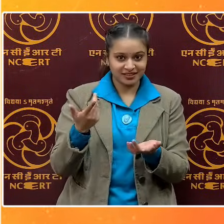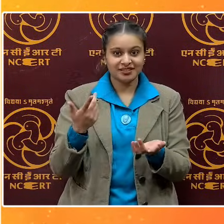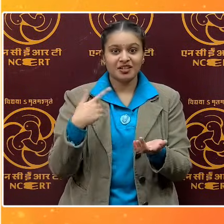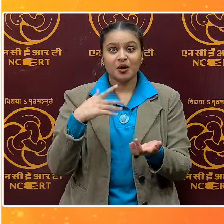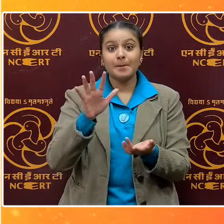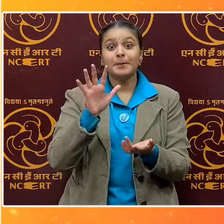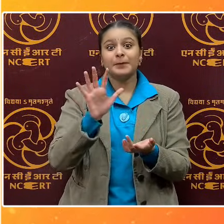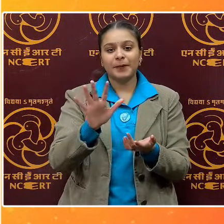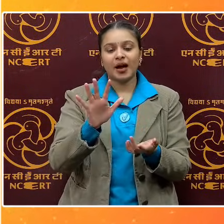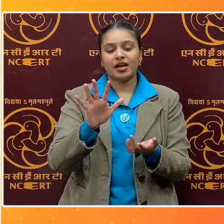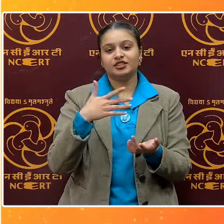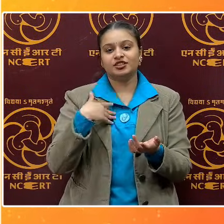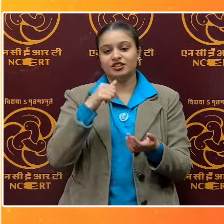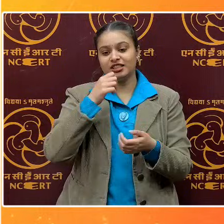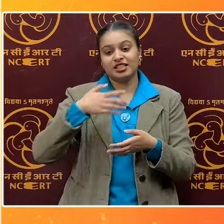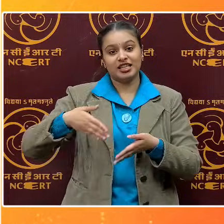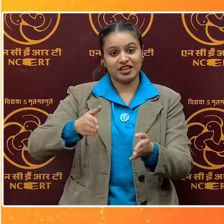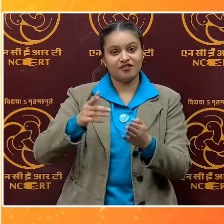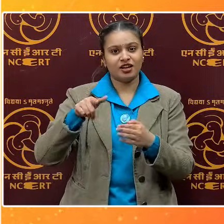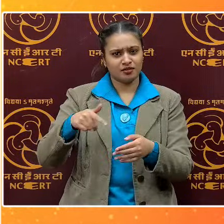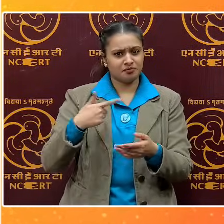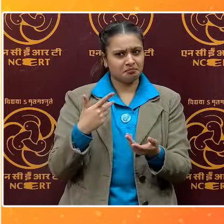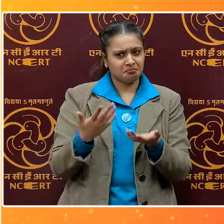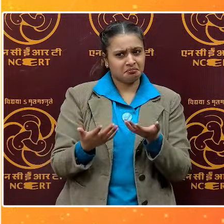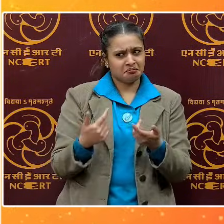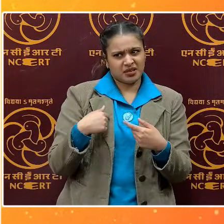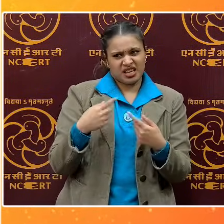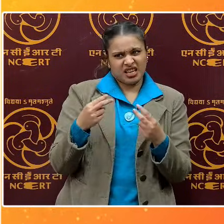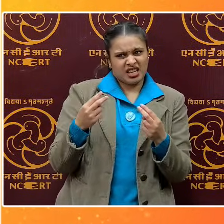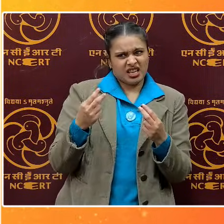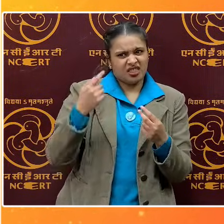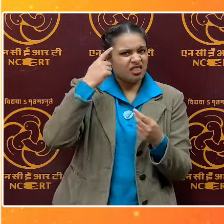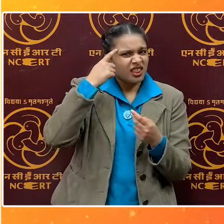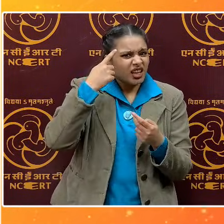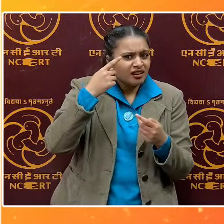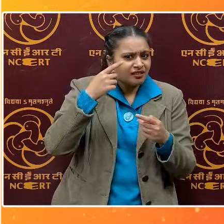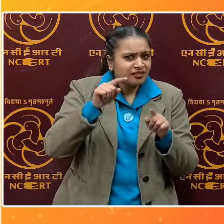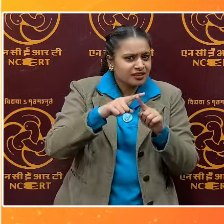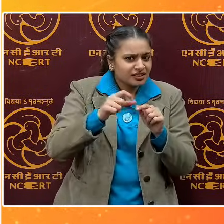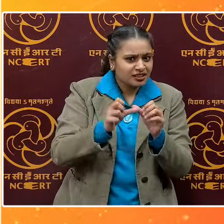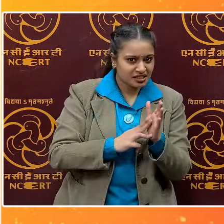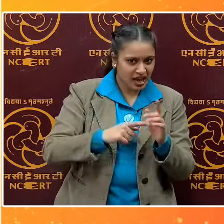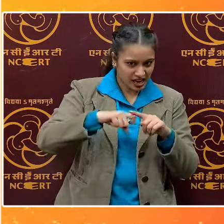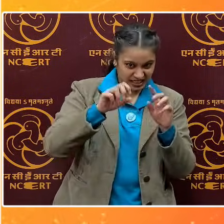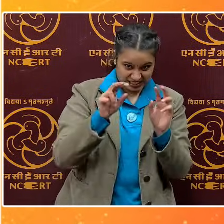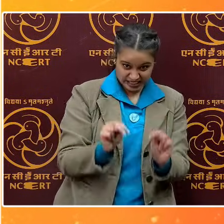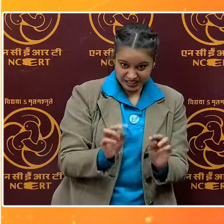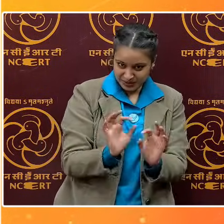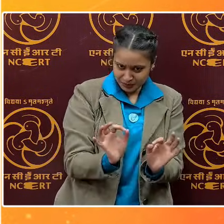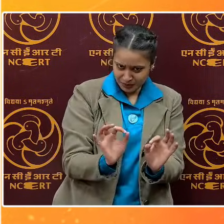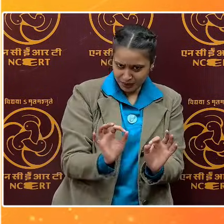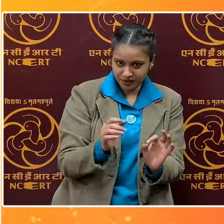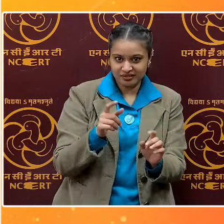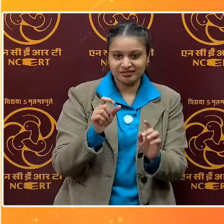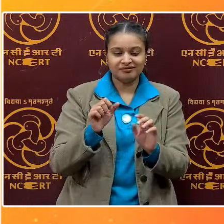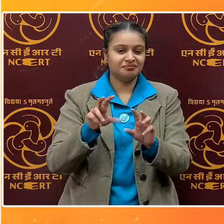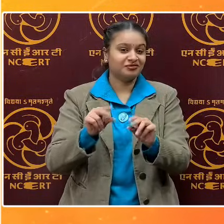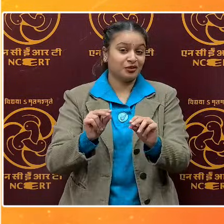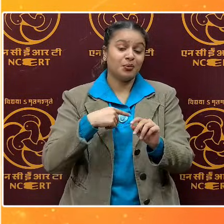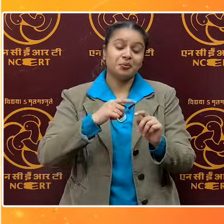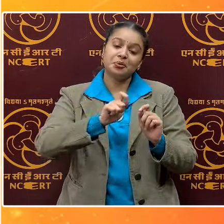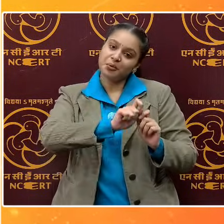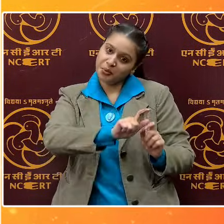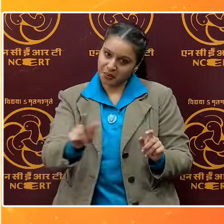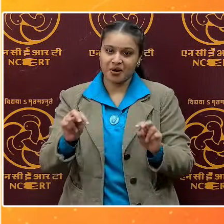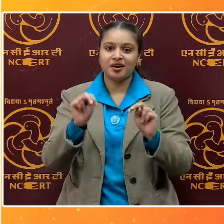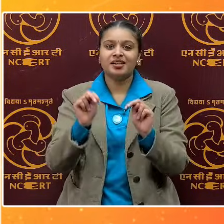rivers, Punjab. So I don't think Punjab needs a tank. Oh, you are wrong. Everyone needs a tank. Really? Even